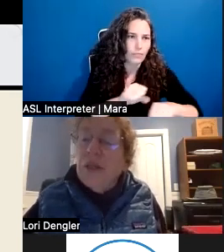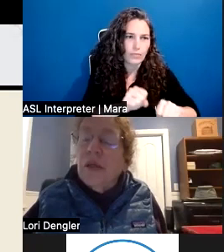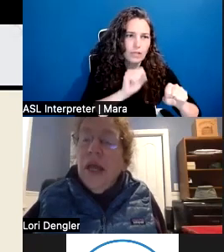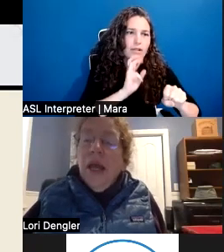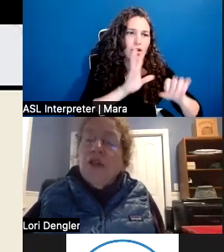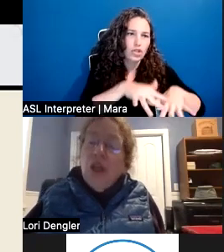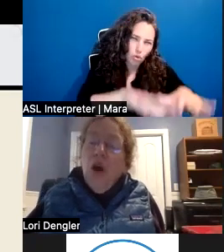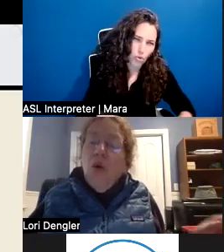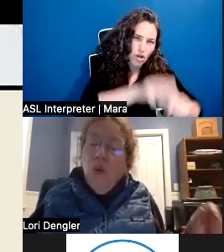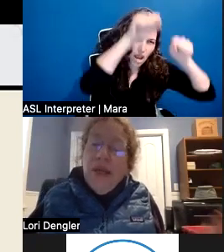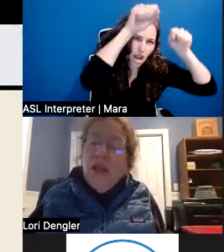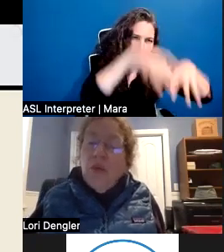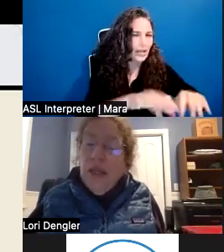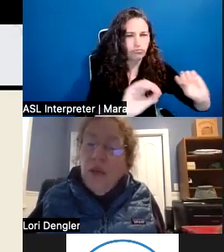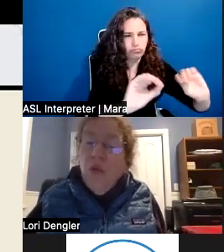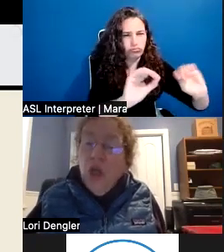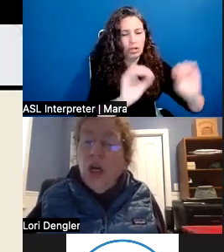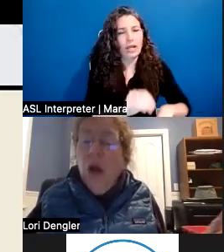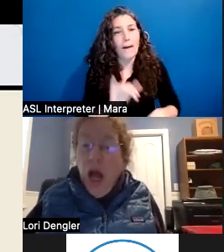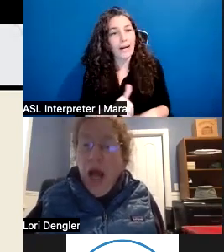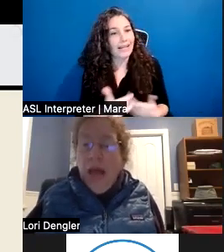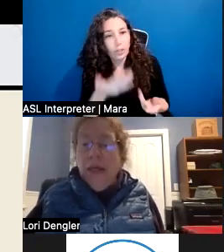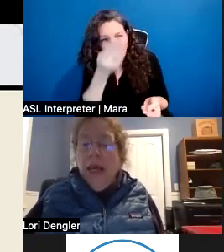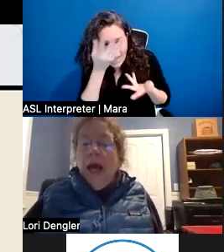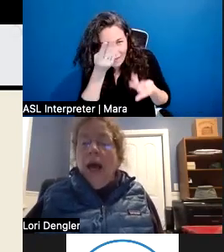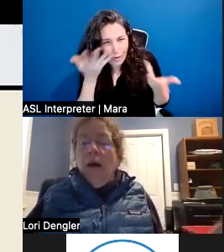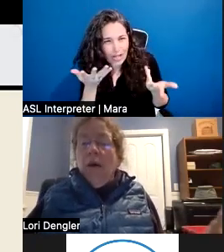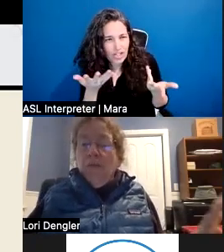information. And so we need to really work on,